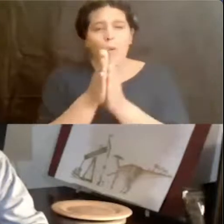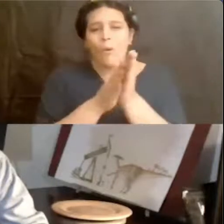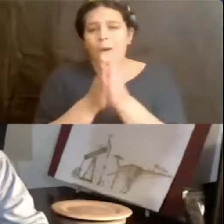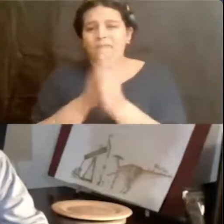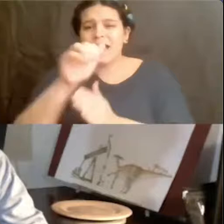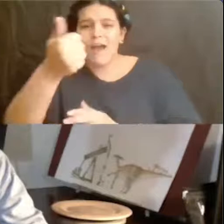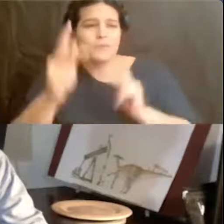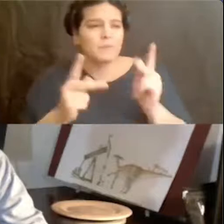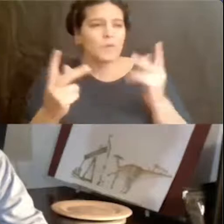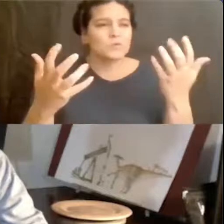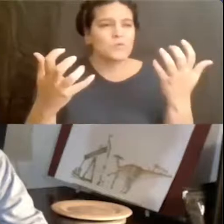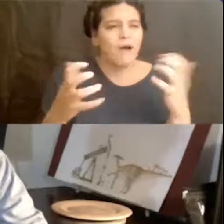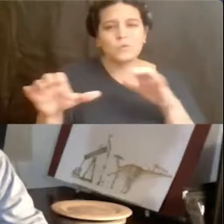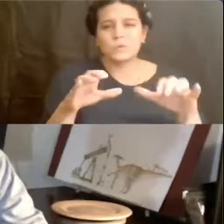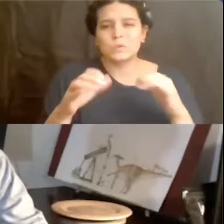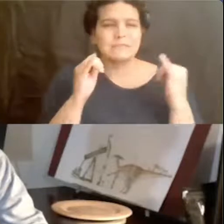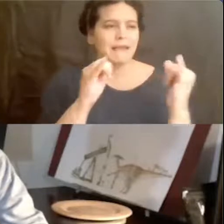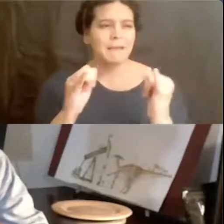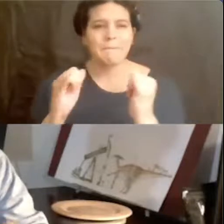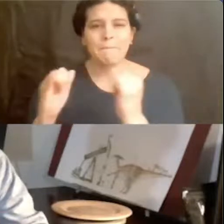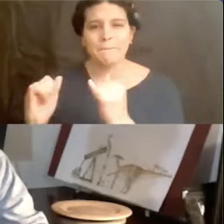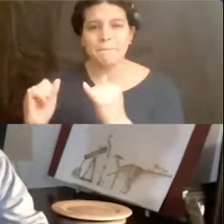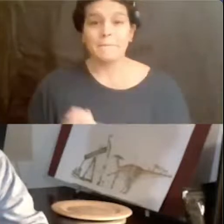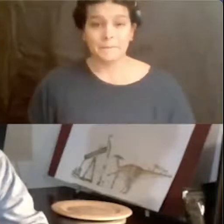thing. Um,